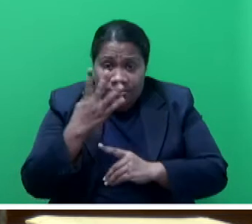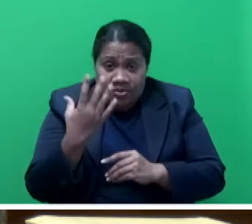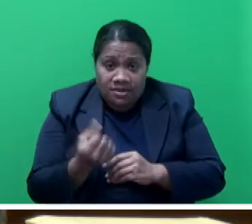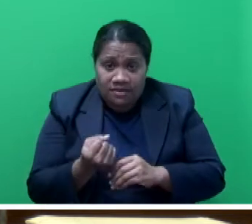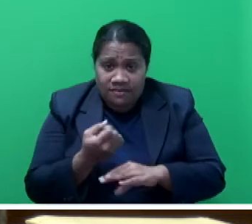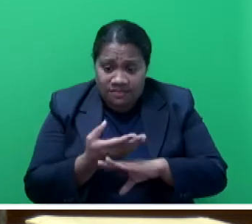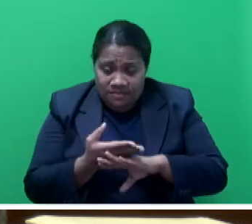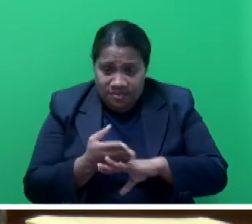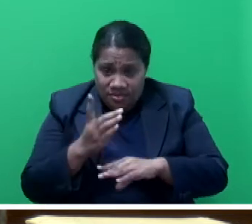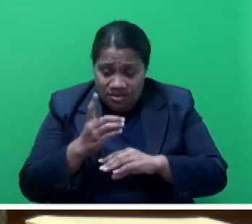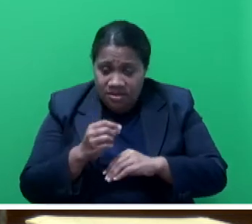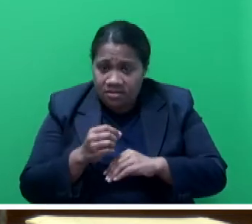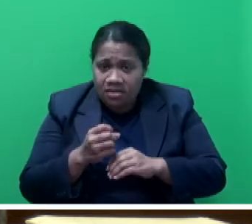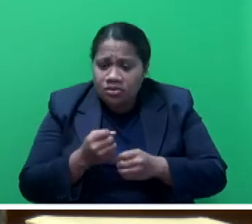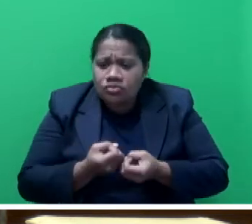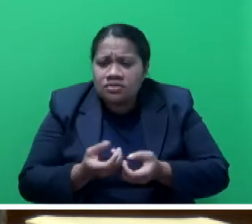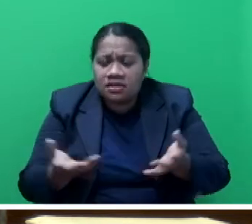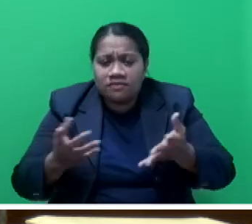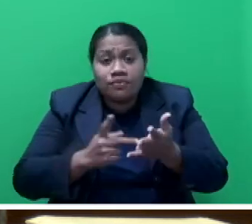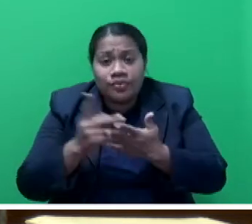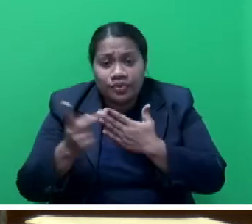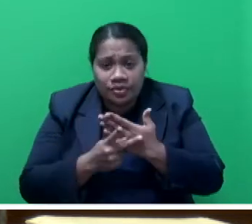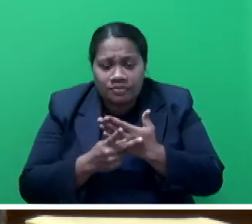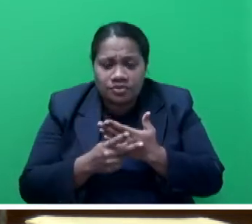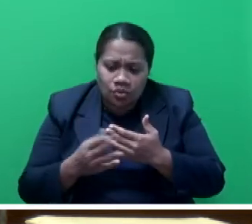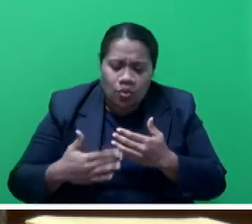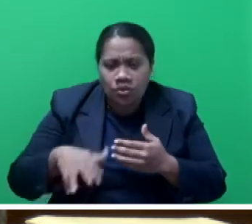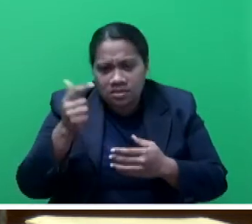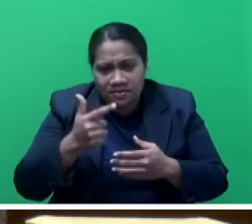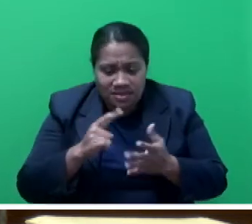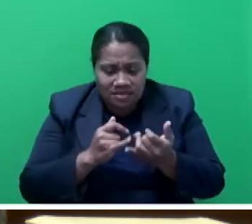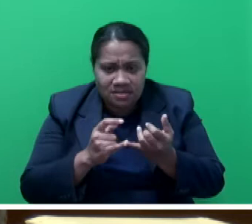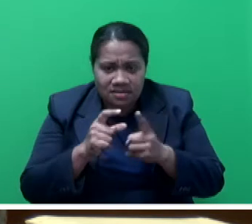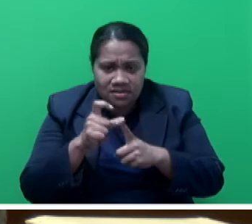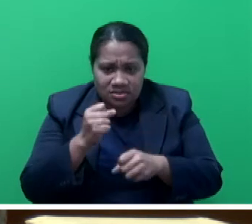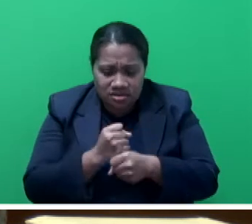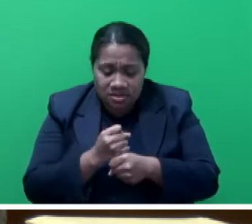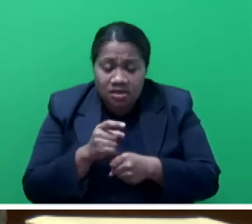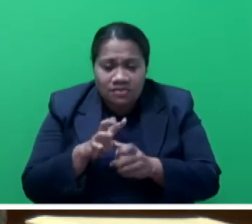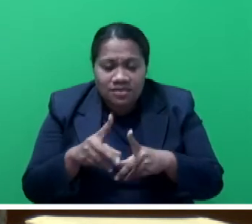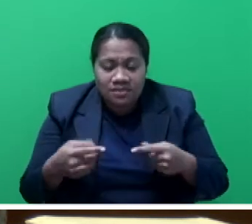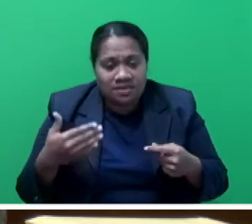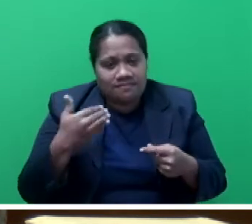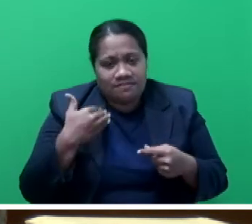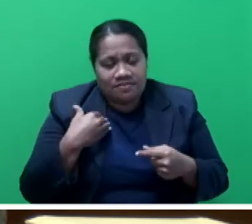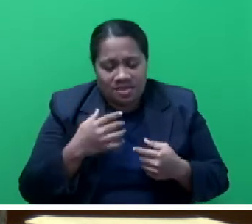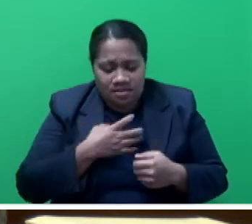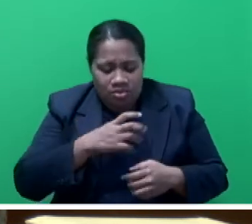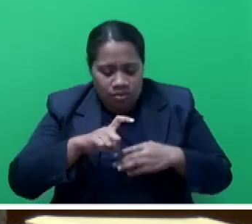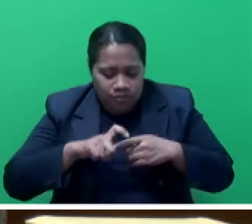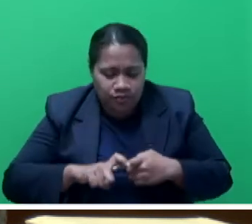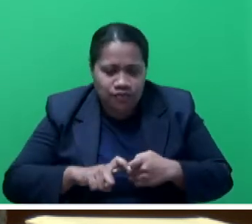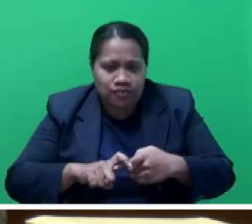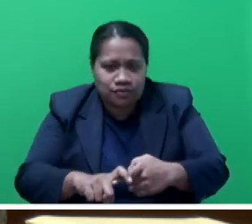on all 17 SDGs, each of which relies to some degree on healthier, more sustainable and equitable food